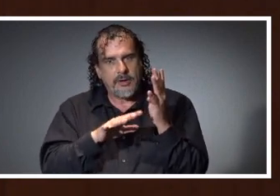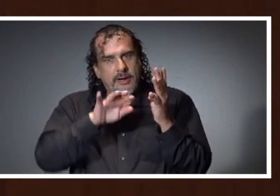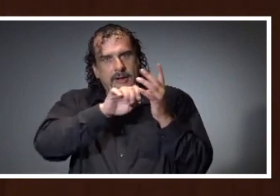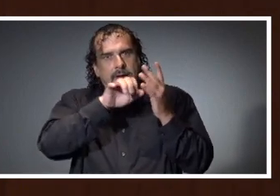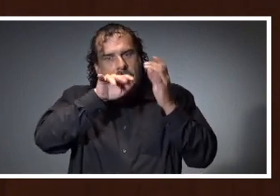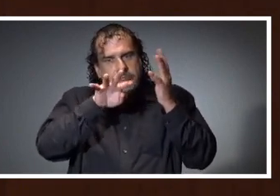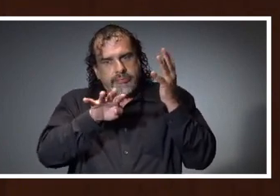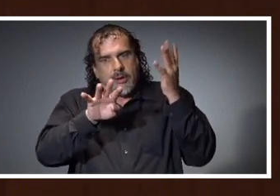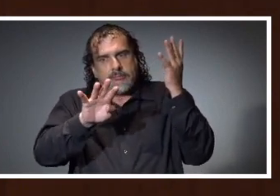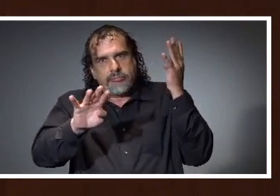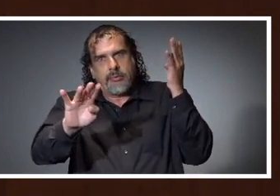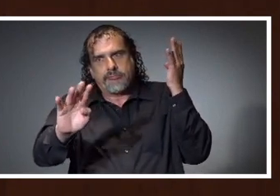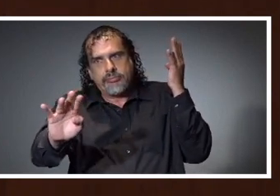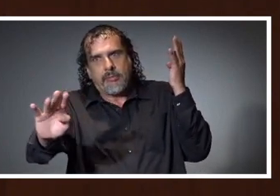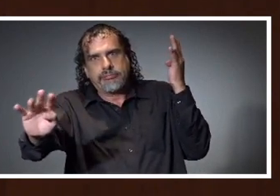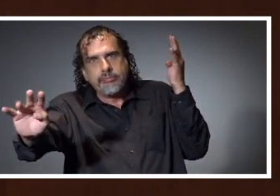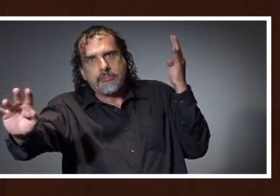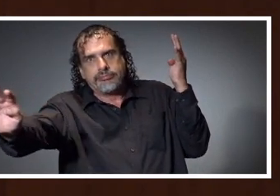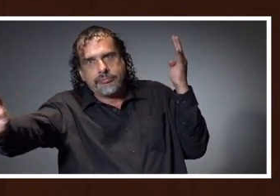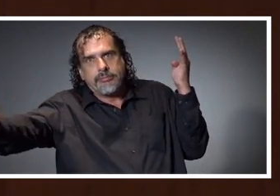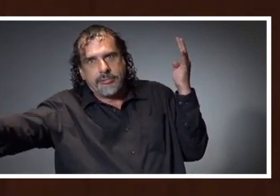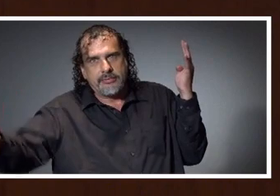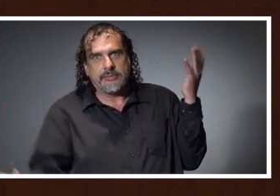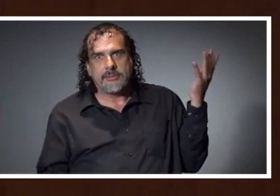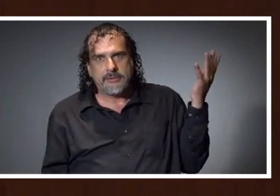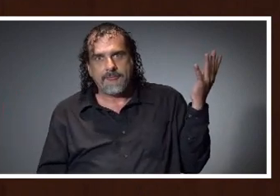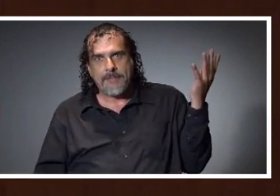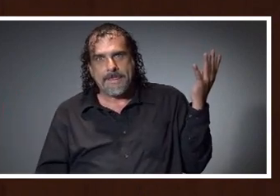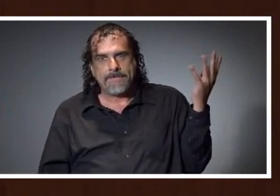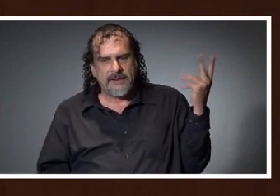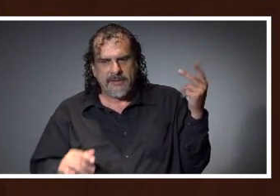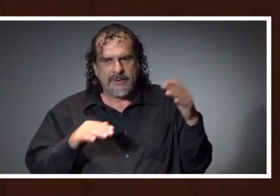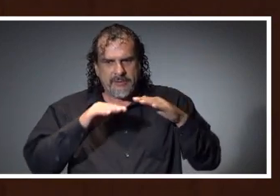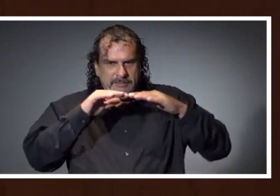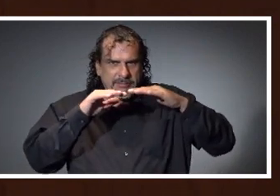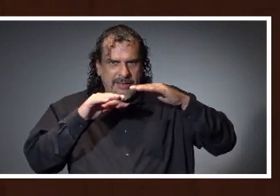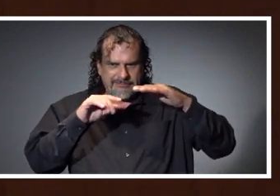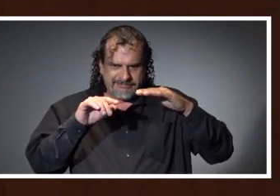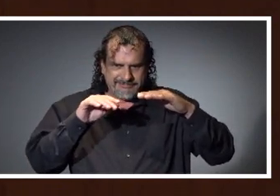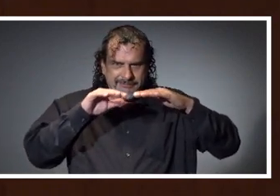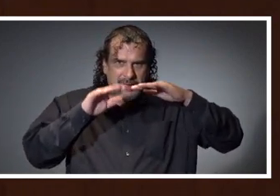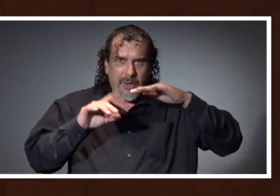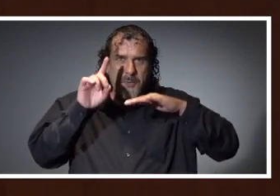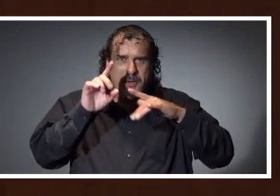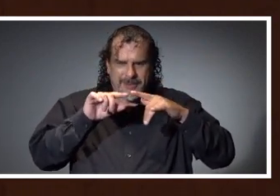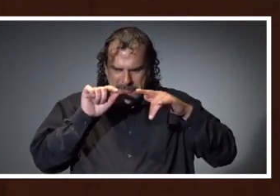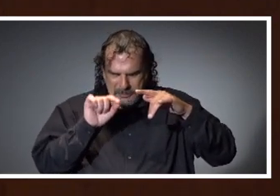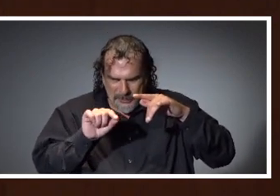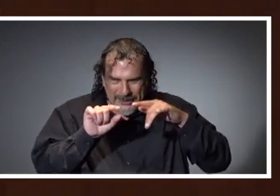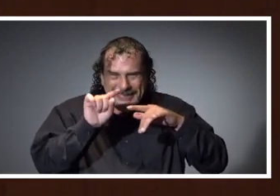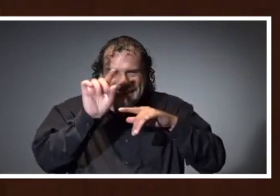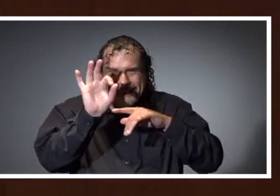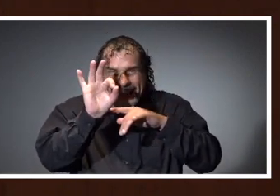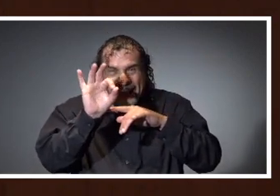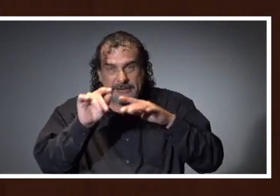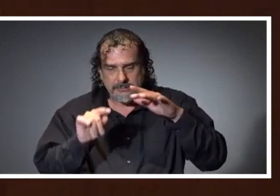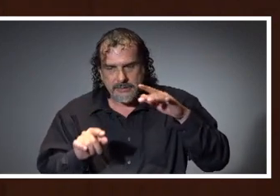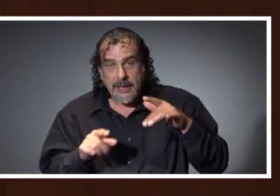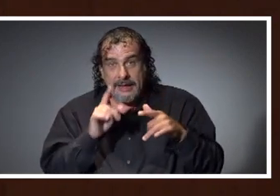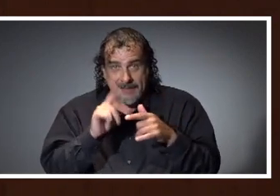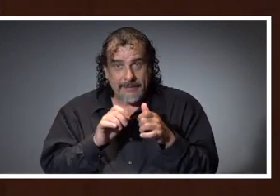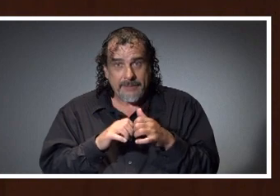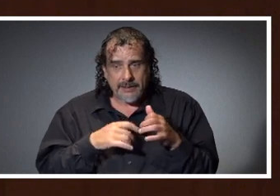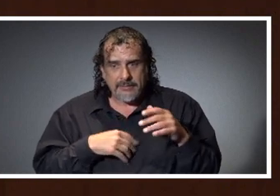it grows. But if you get it below one, even if it's like 0.9, that means that the number of people in the population is